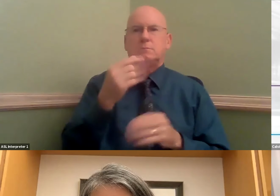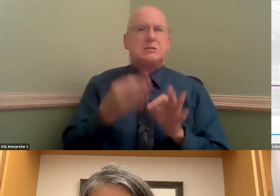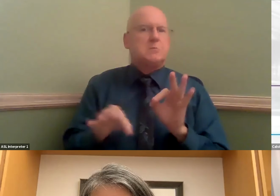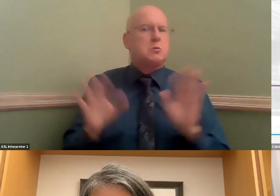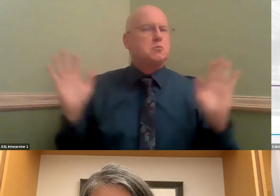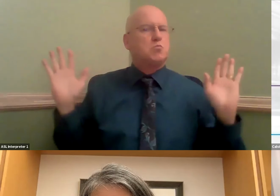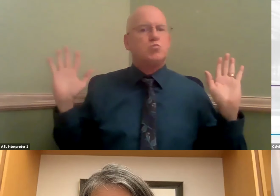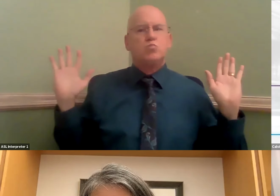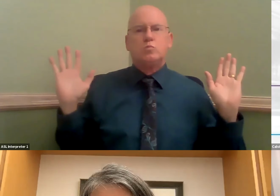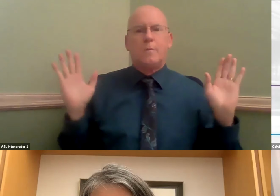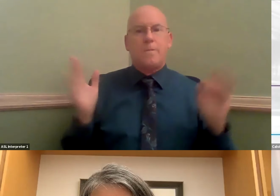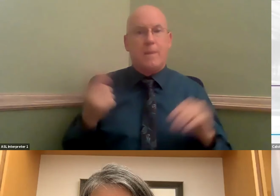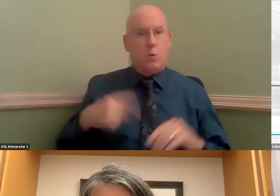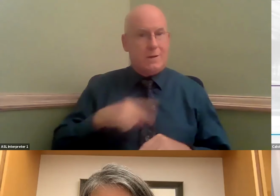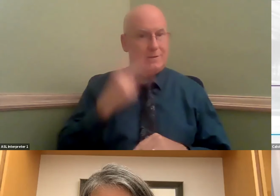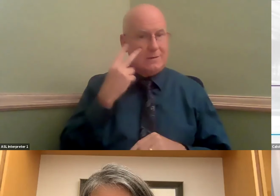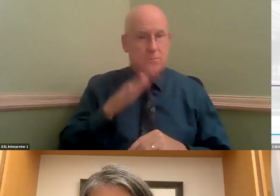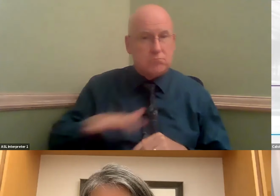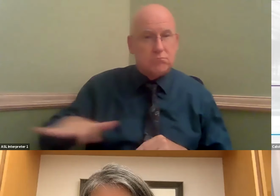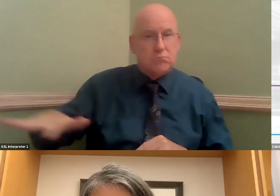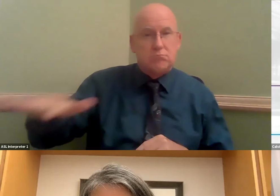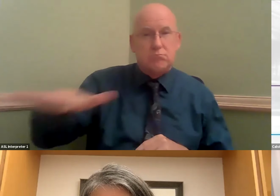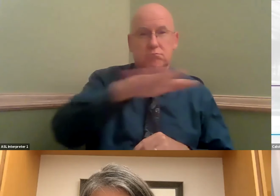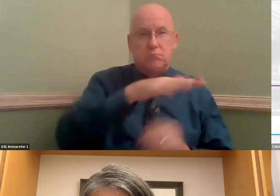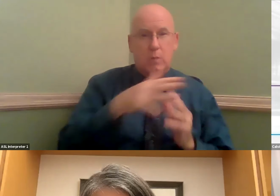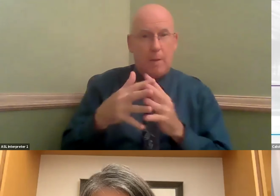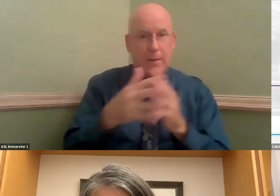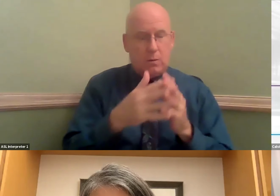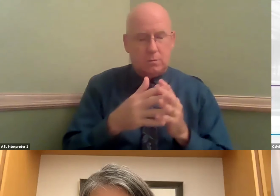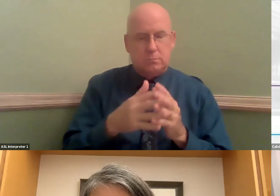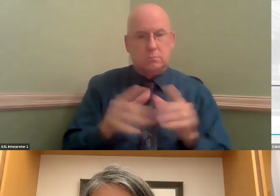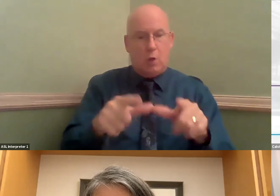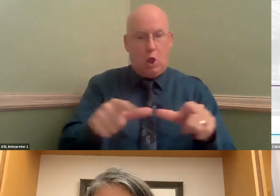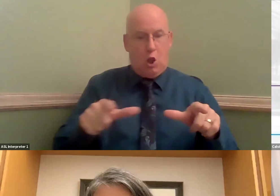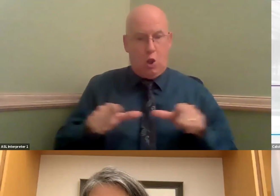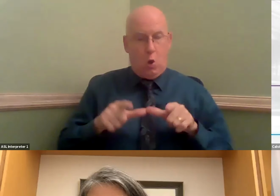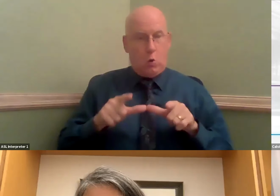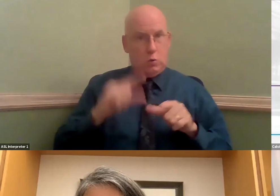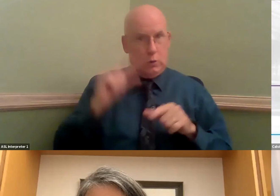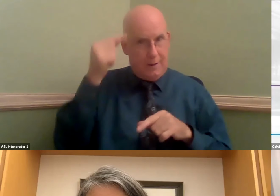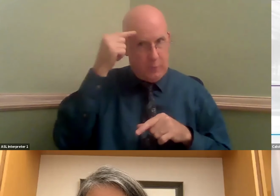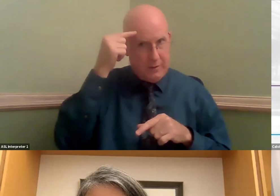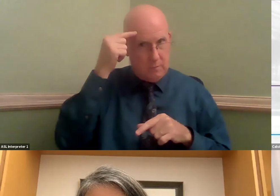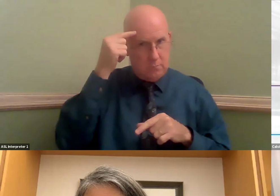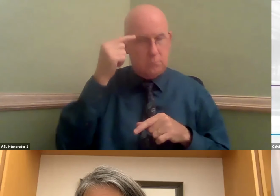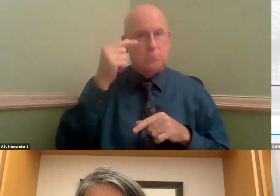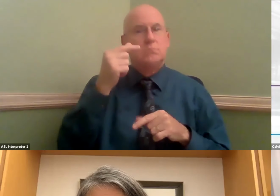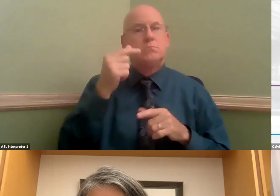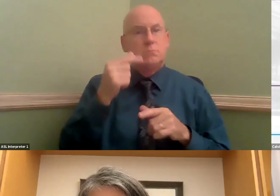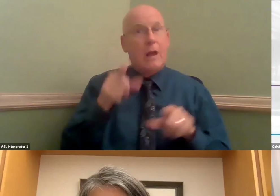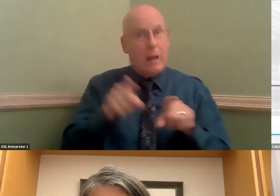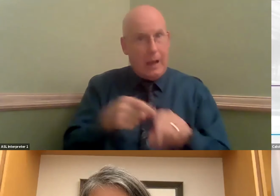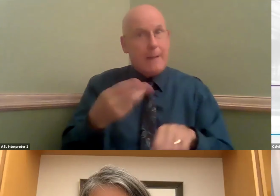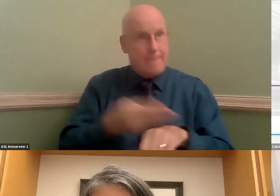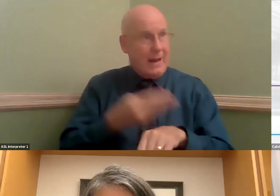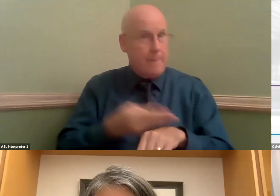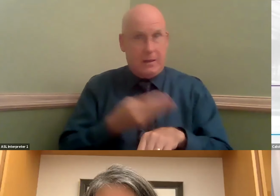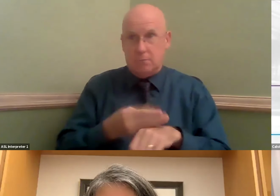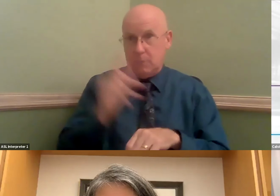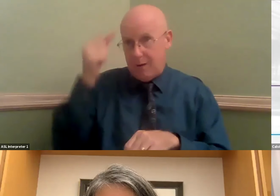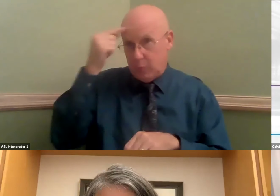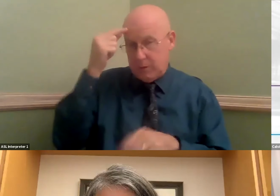what we have seen across the nation is local governments designed specifically like Miami-Dade County government